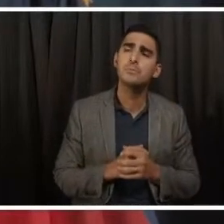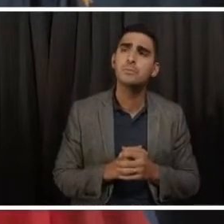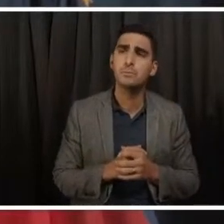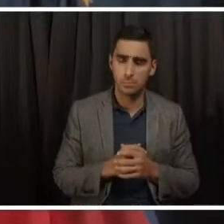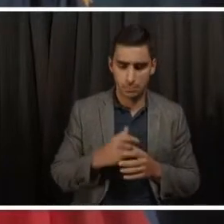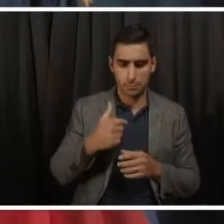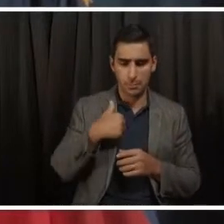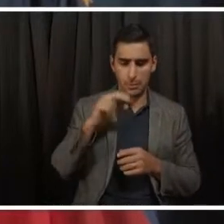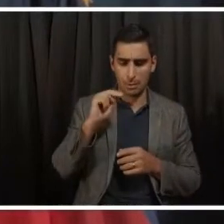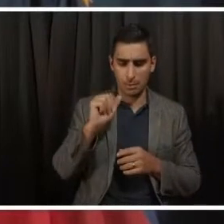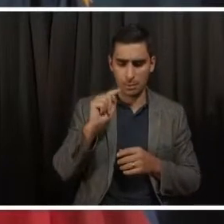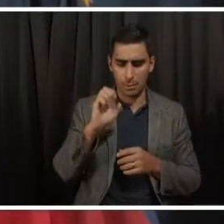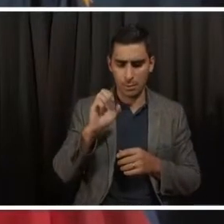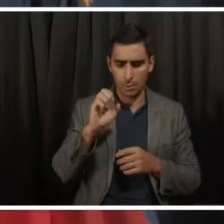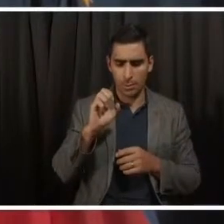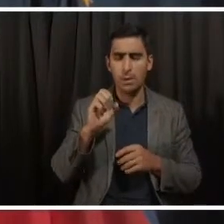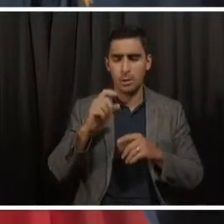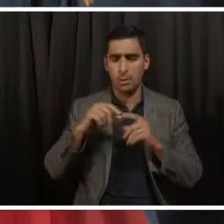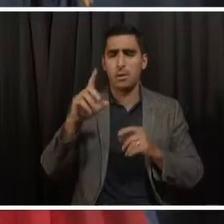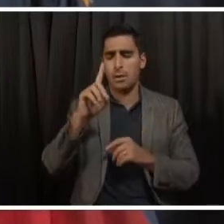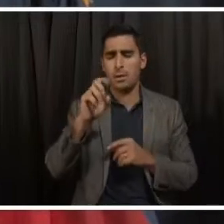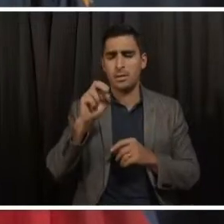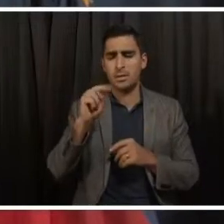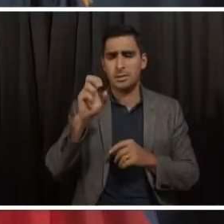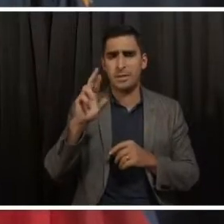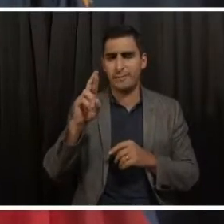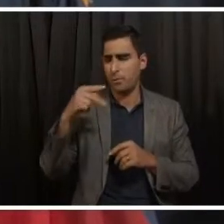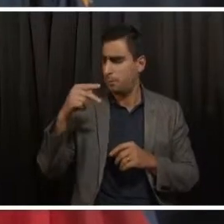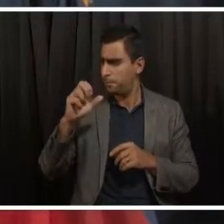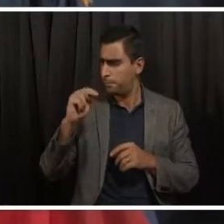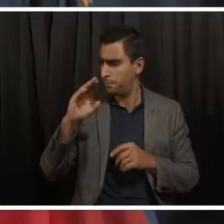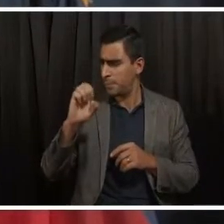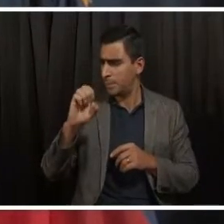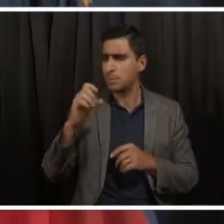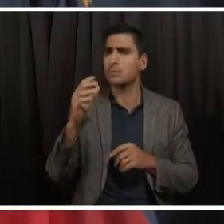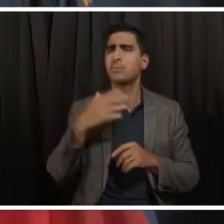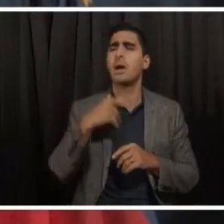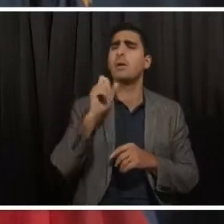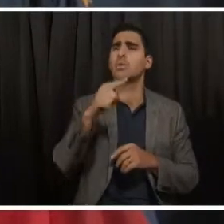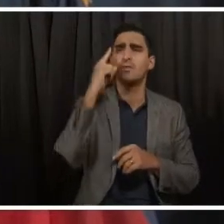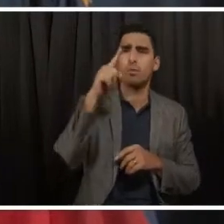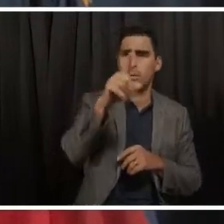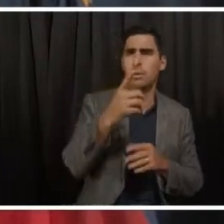Hello, this is Meg Wingeter from the Denver Post. My question is for Dr. Herlihy.